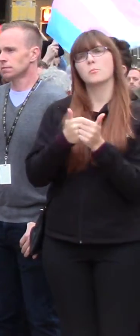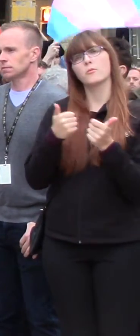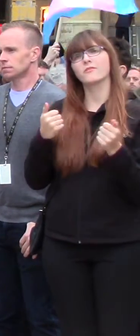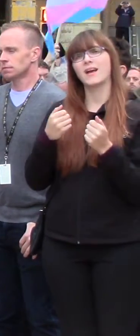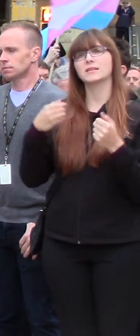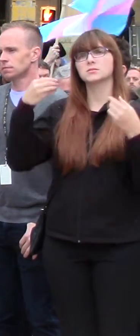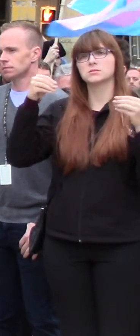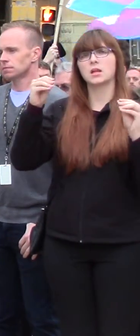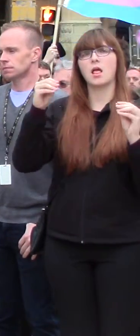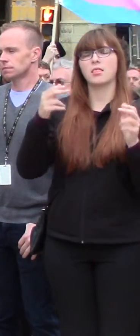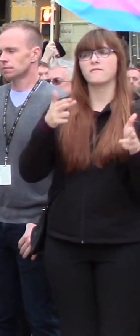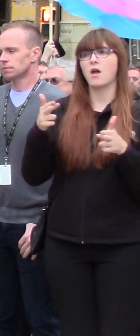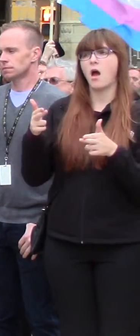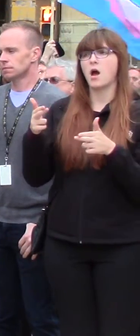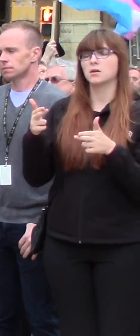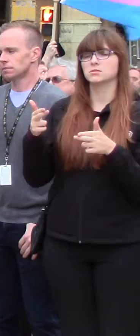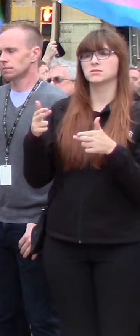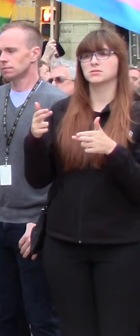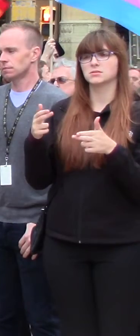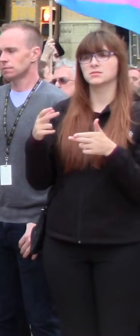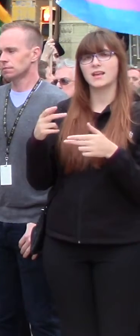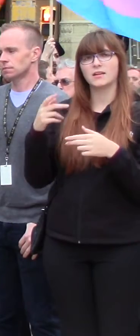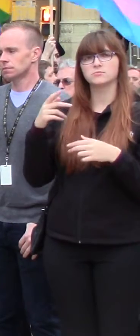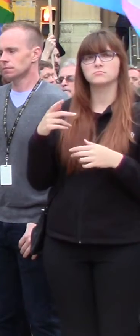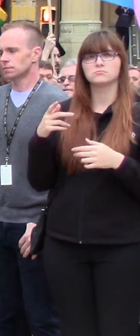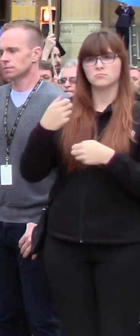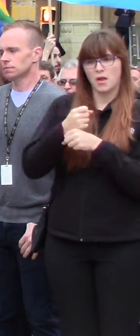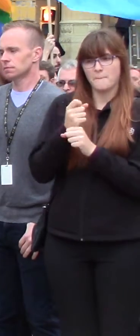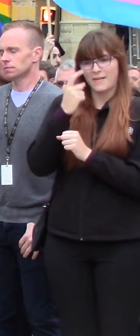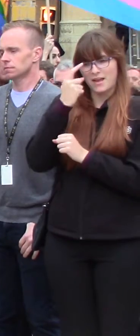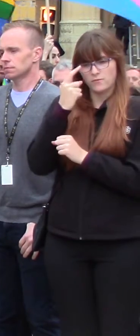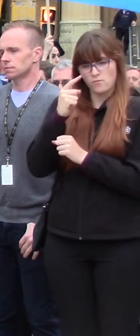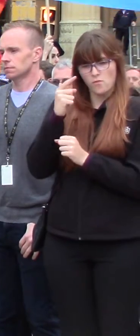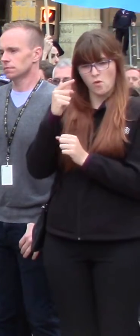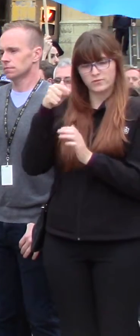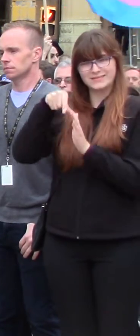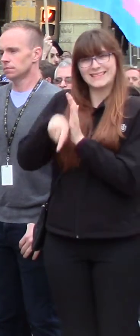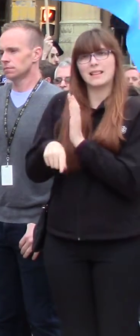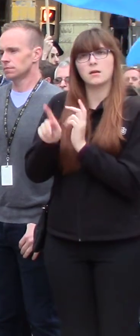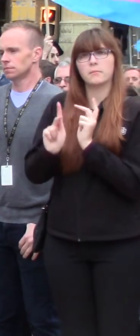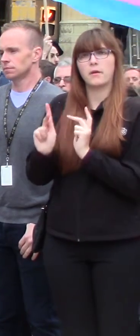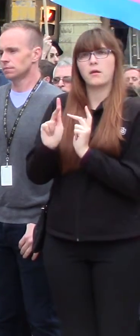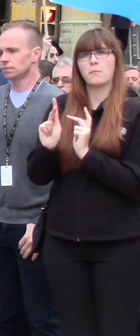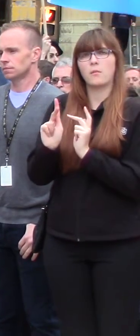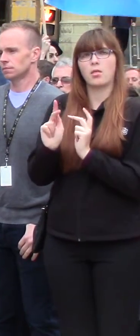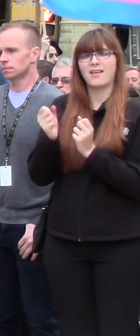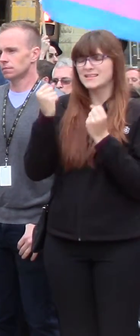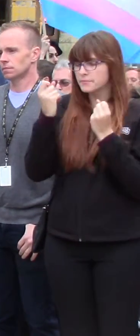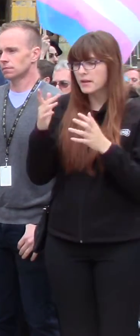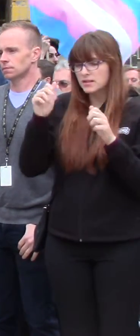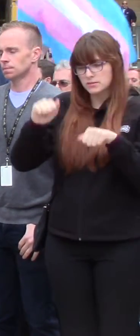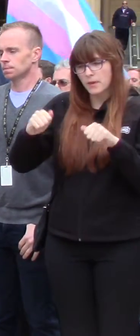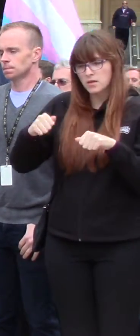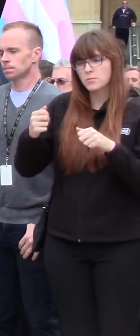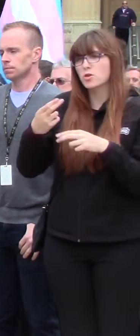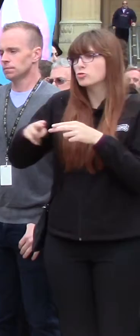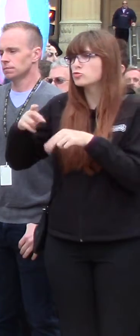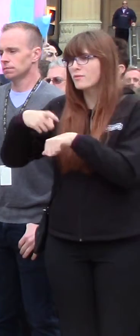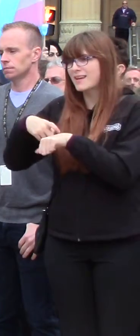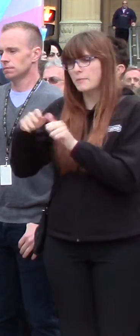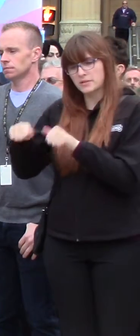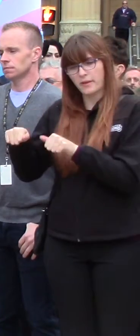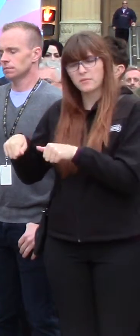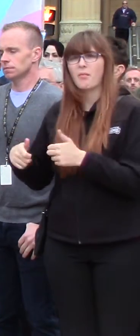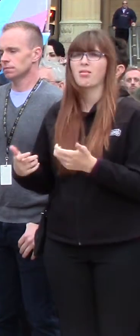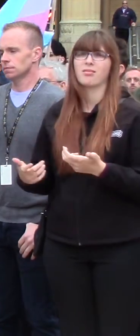for one purpose, to kill as many people as possible in as short a period of time as possible. No one who